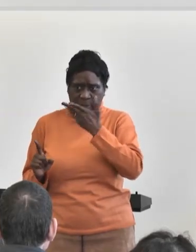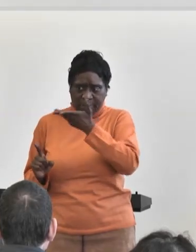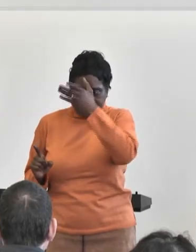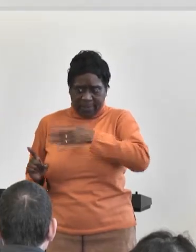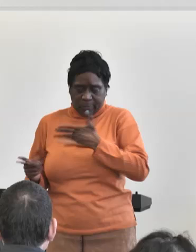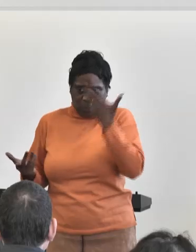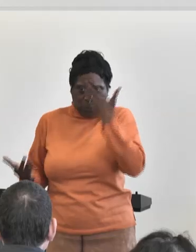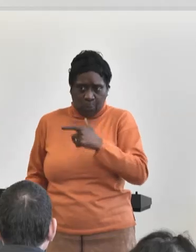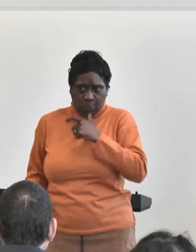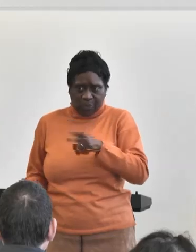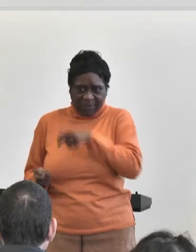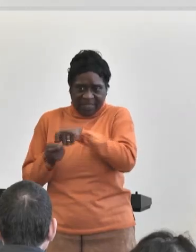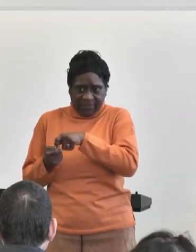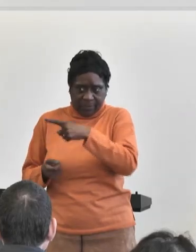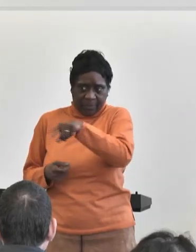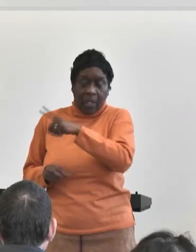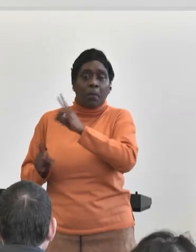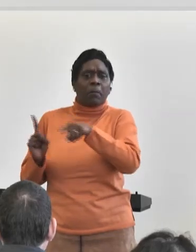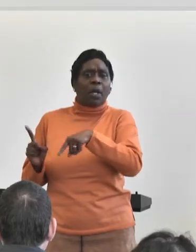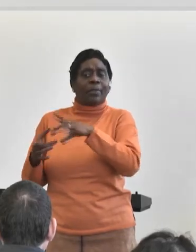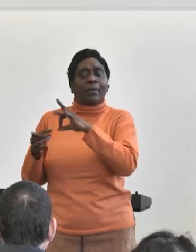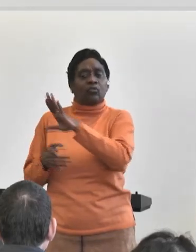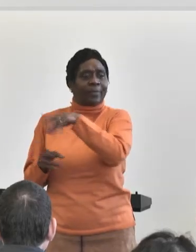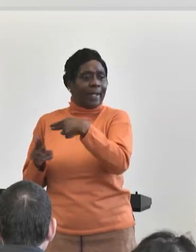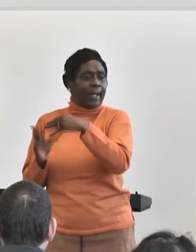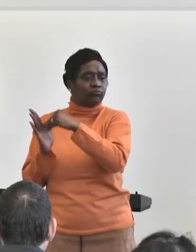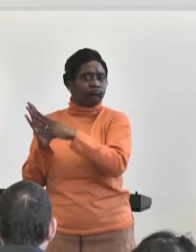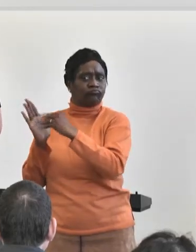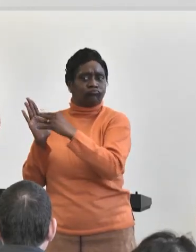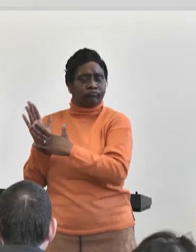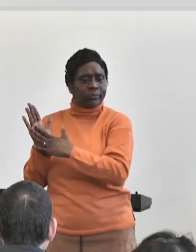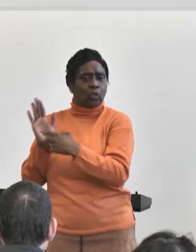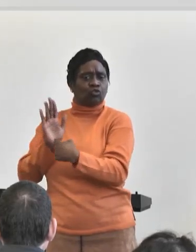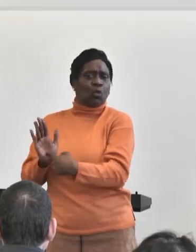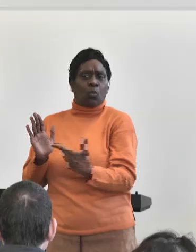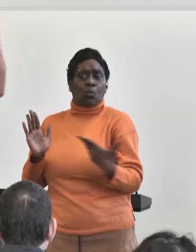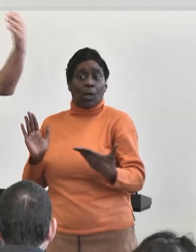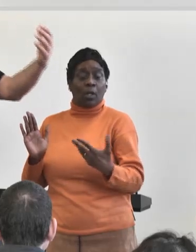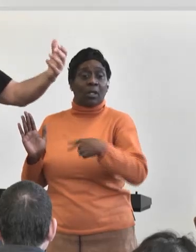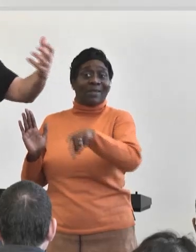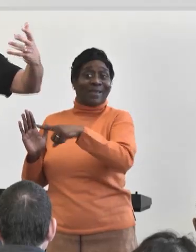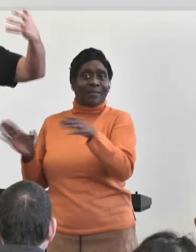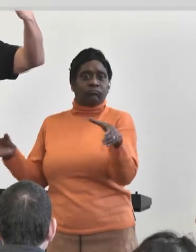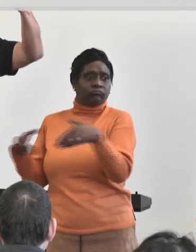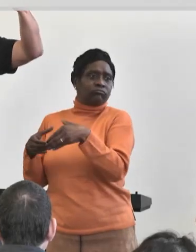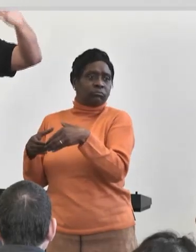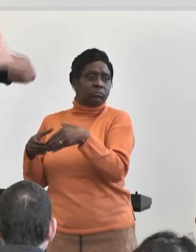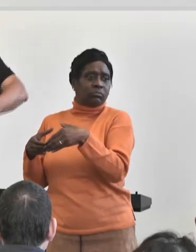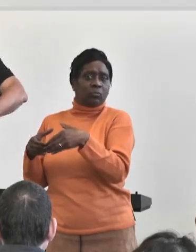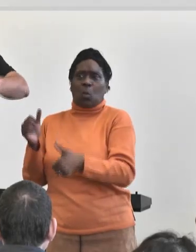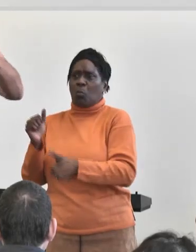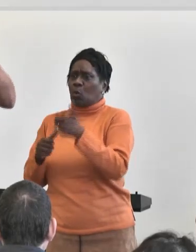No sabemos quién eran estos hombres. But the mention of their names shows that they had gathered the